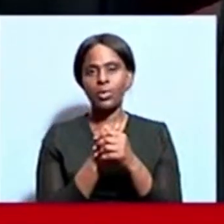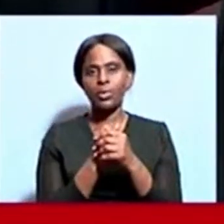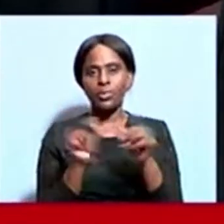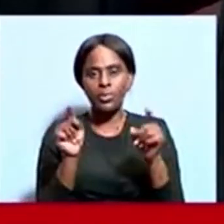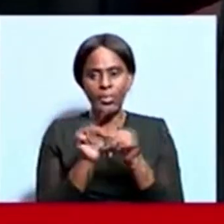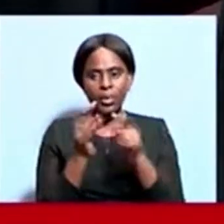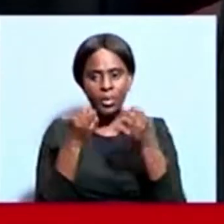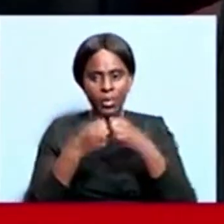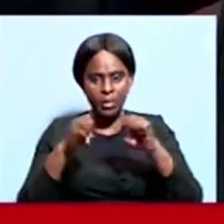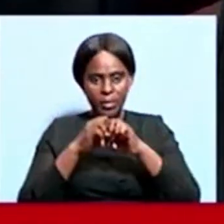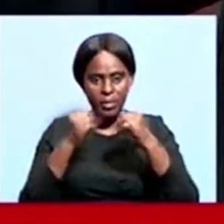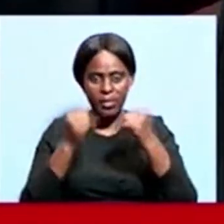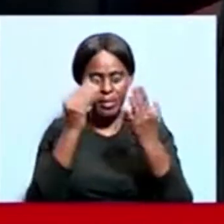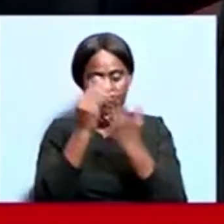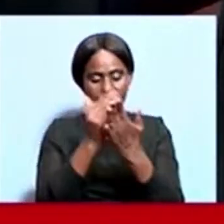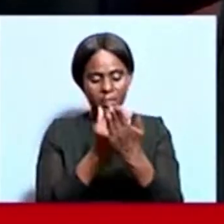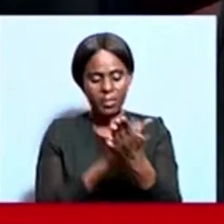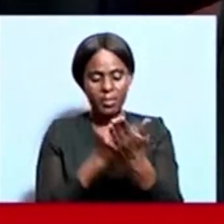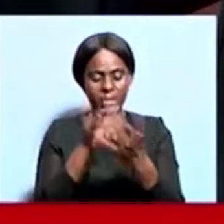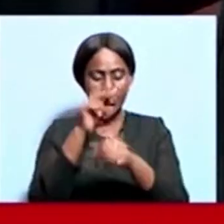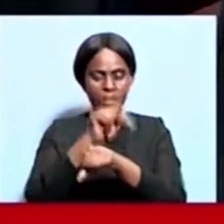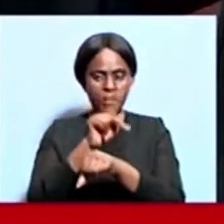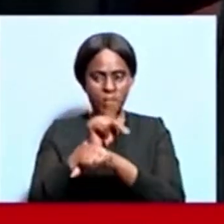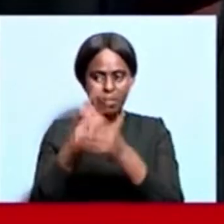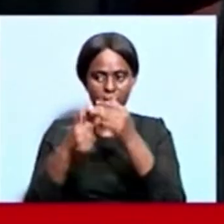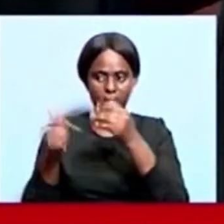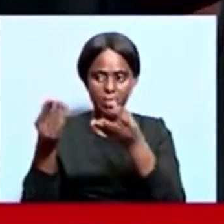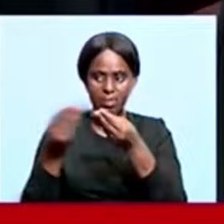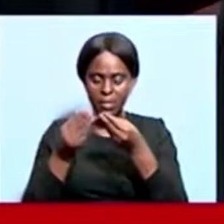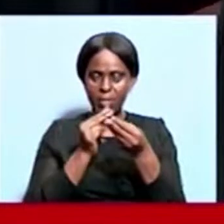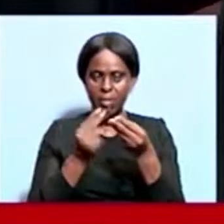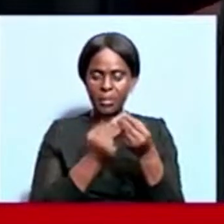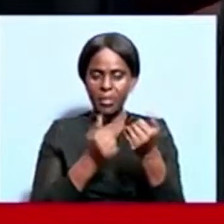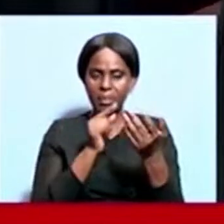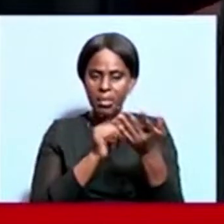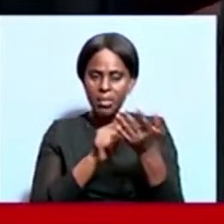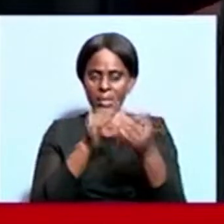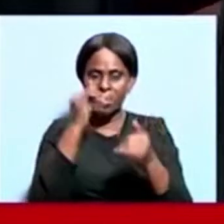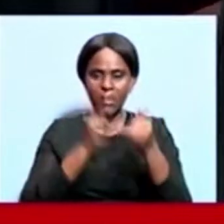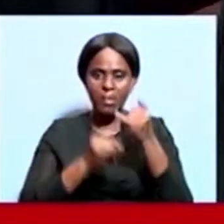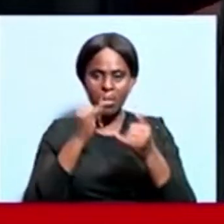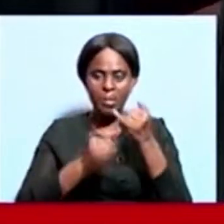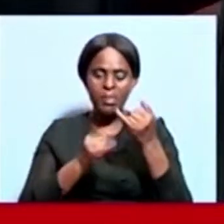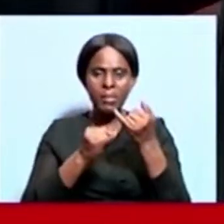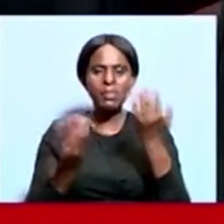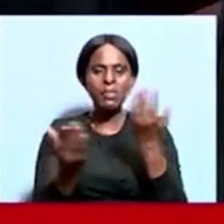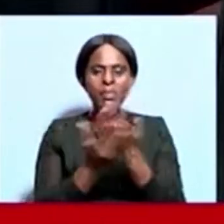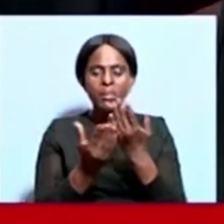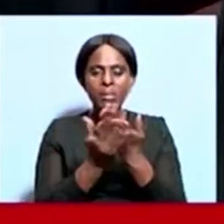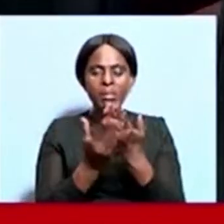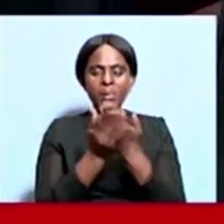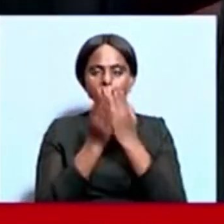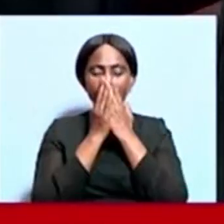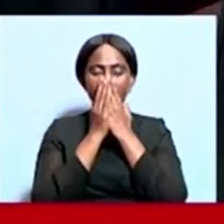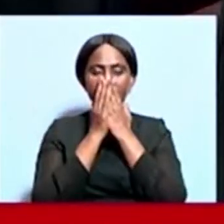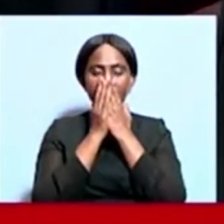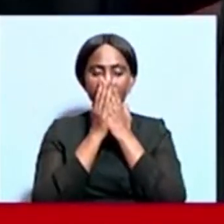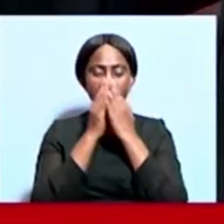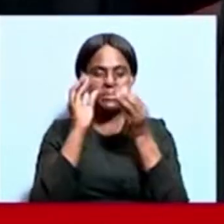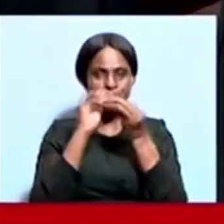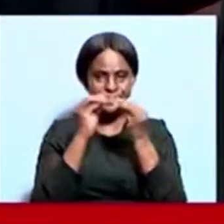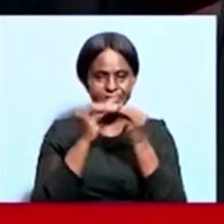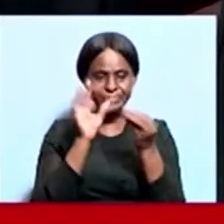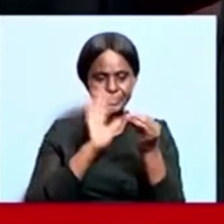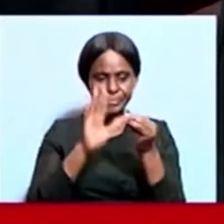And even the list of projects that you have given us on the last appendix, the number